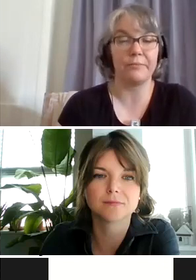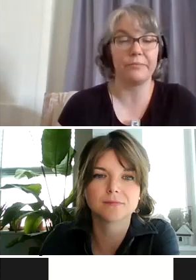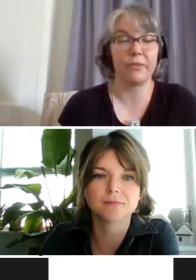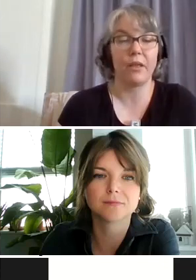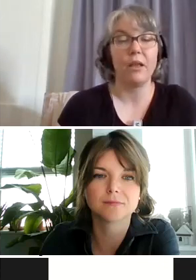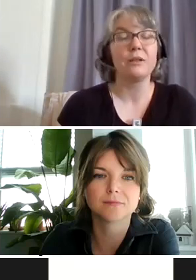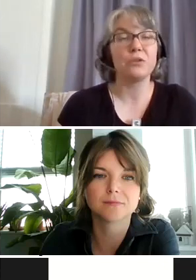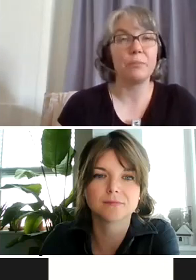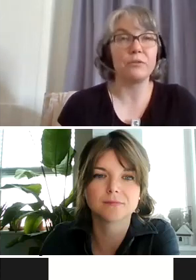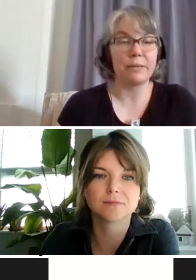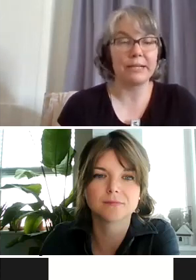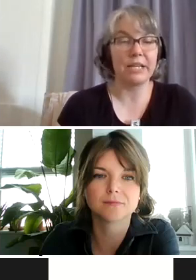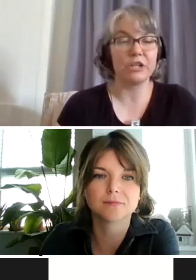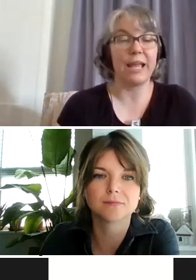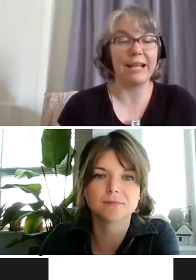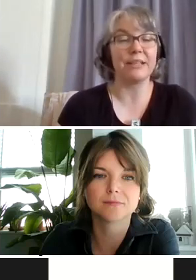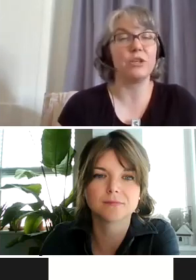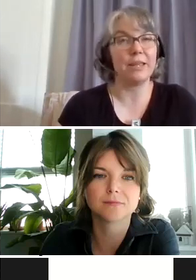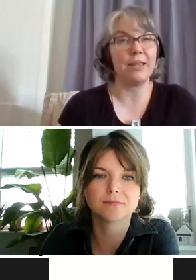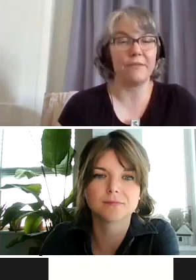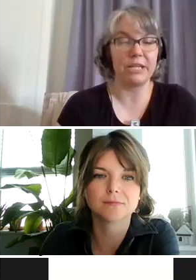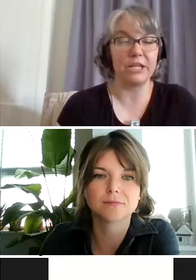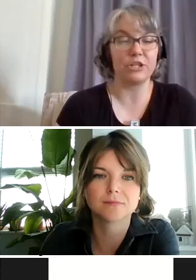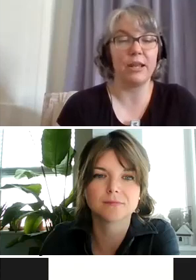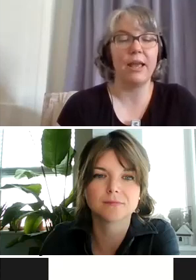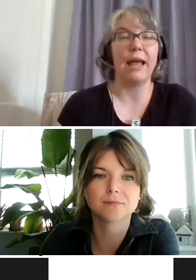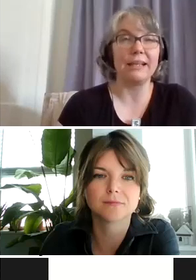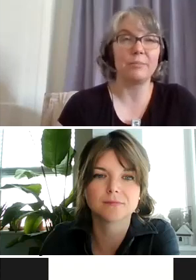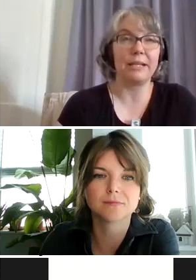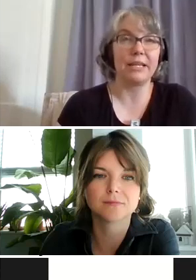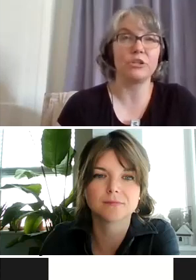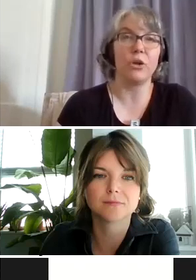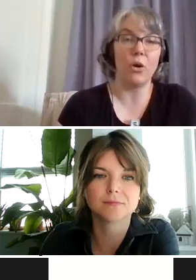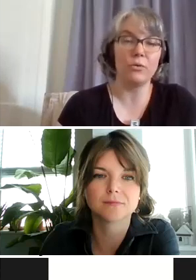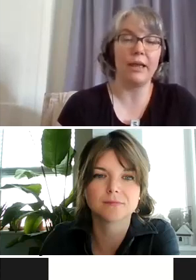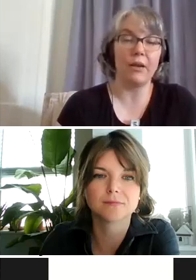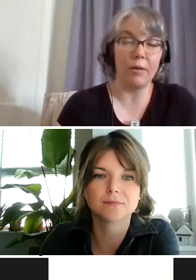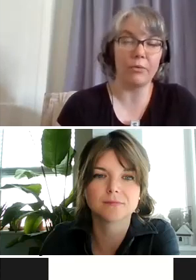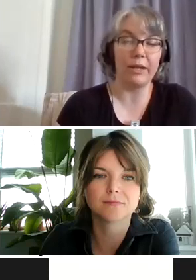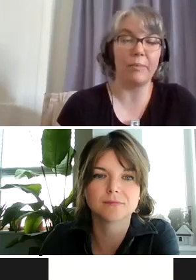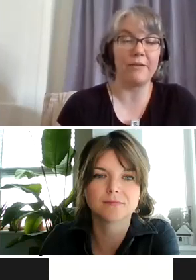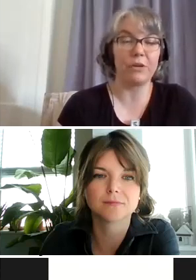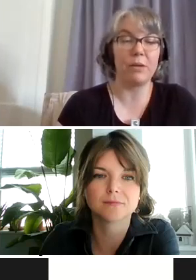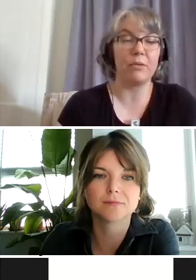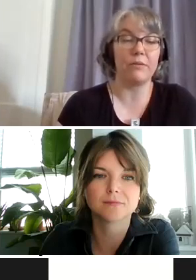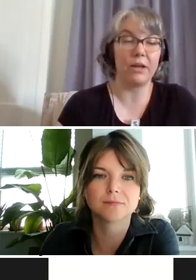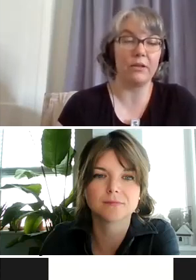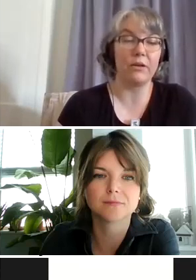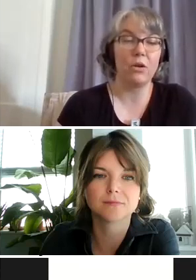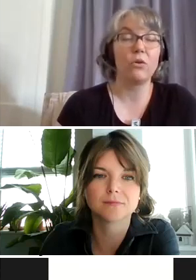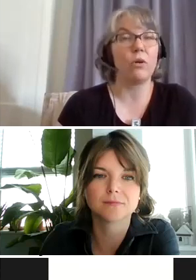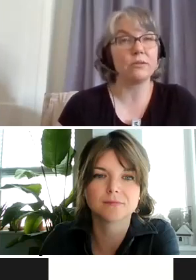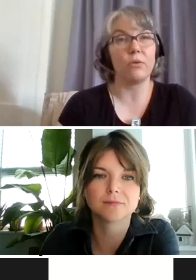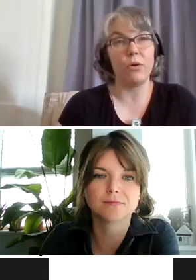color. So Melrose Plantation has a unique foundation as a plantation owned and operated by free people of